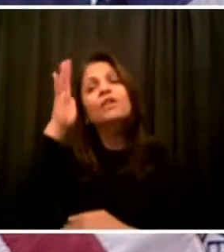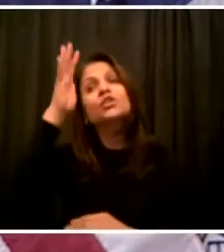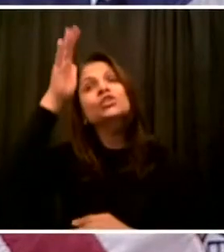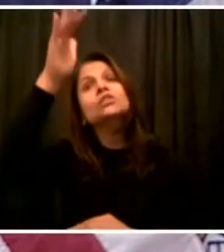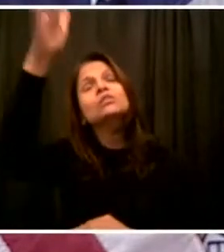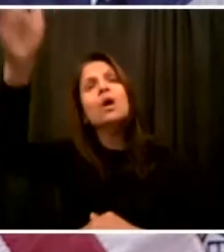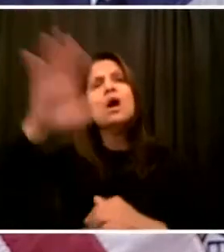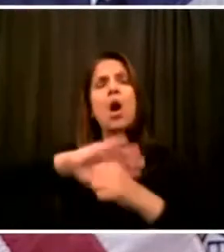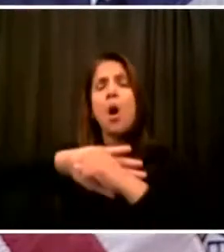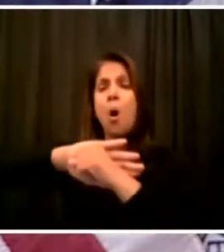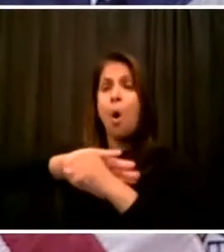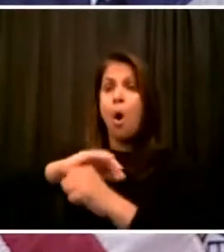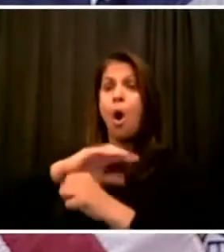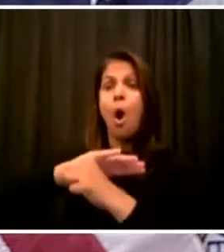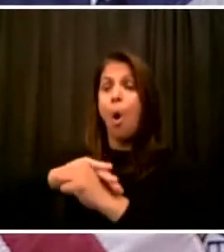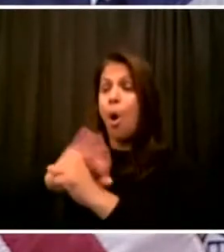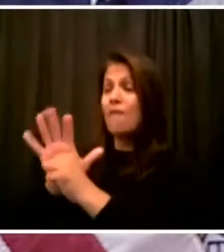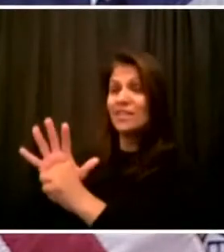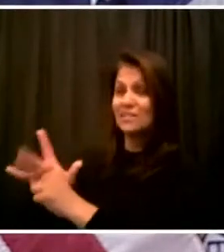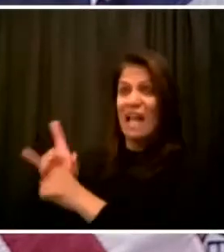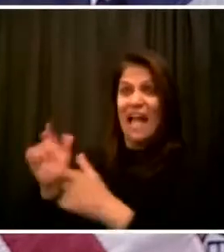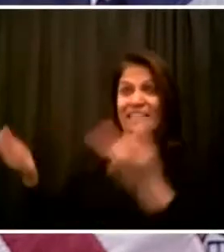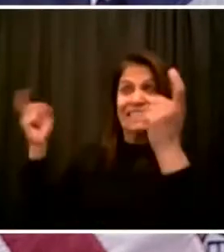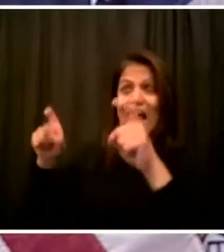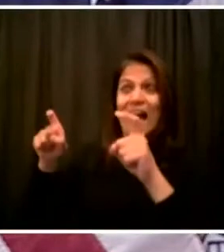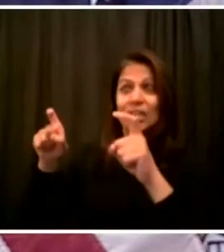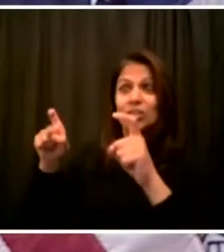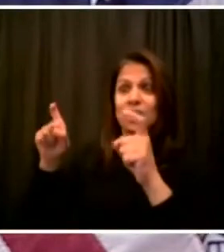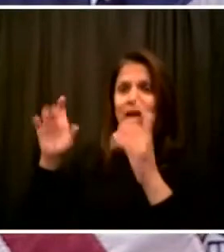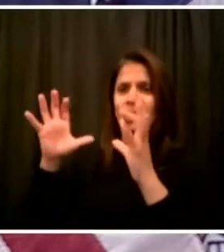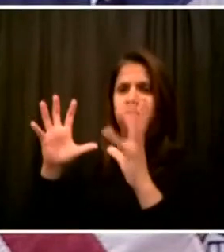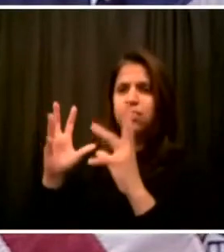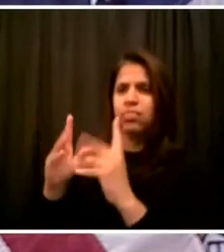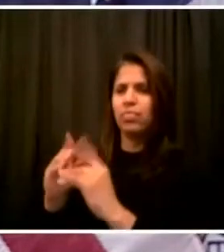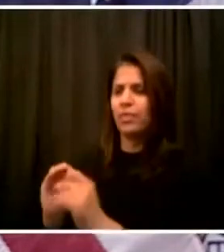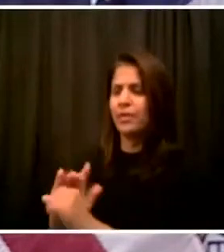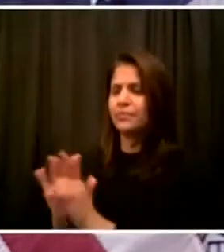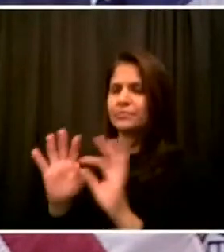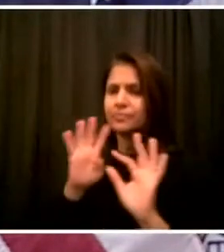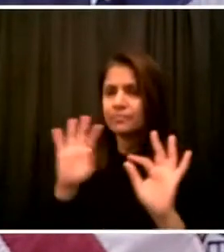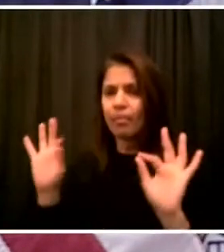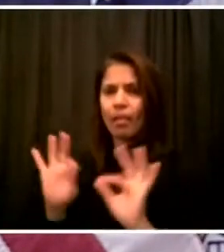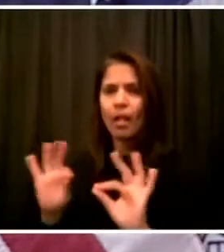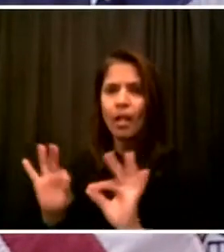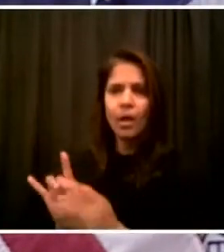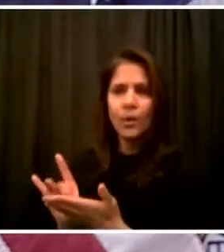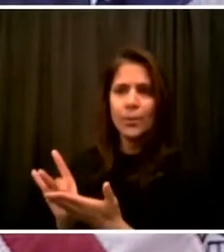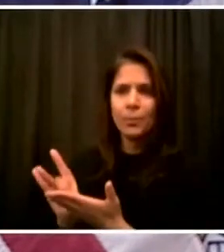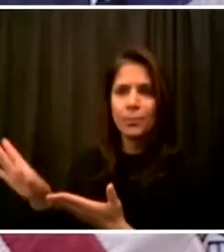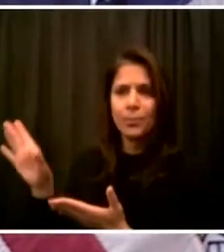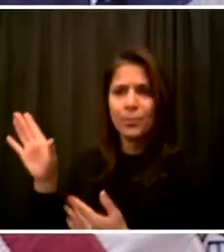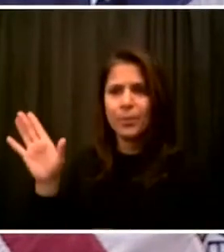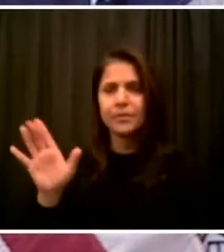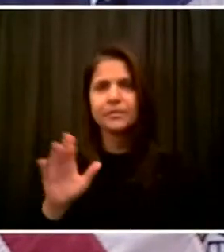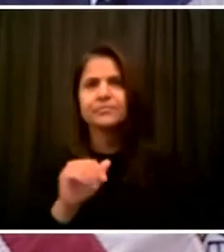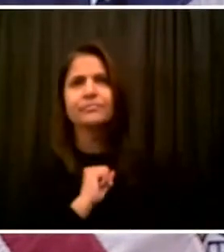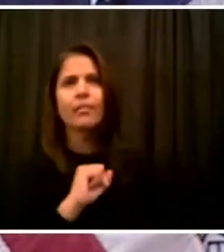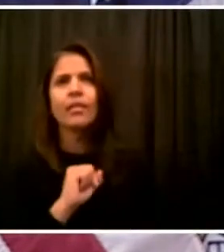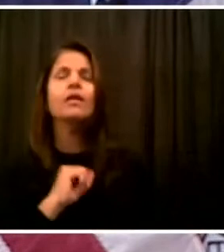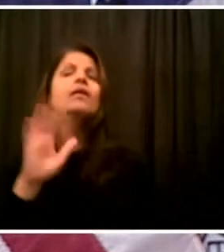that even earlier in the discussion today, we're talking about restaurant owners trying to figure out how to open up outdoors and create